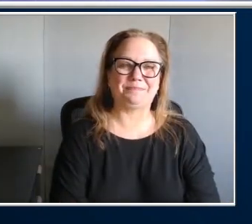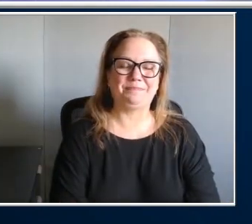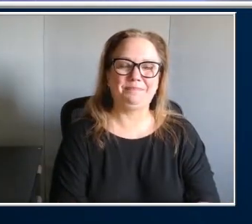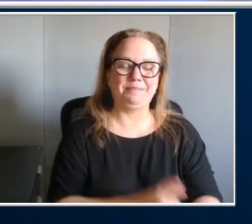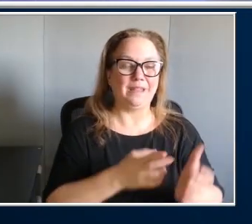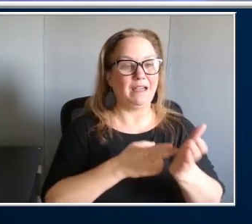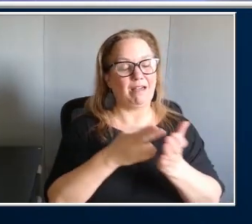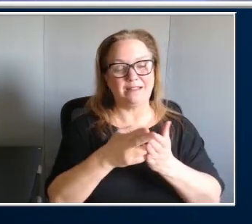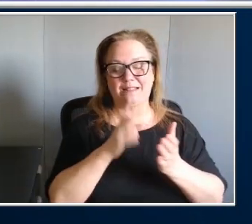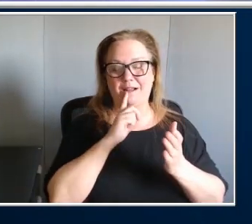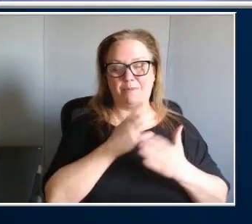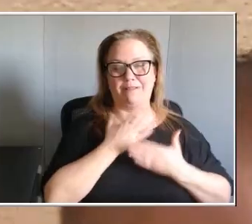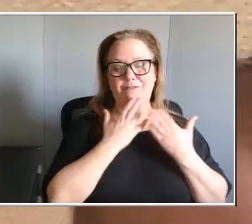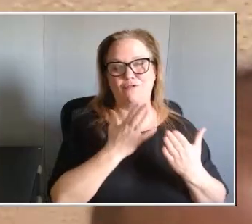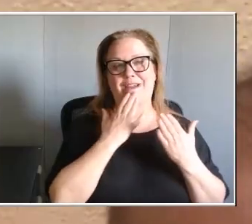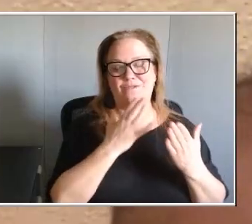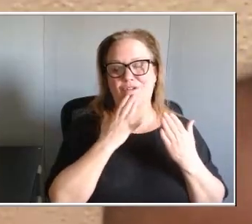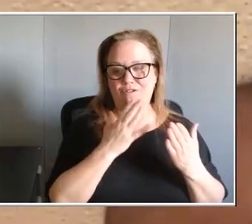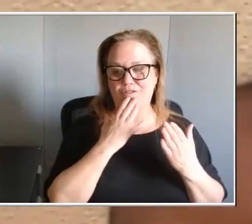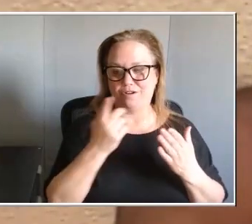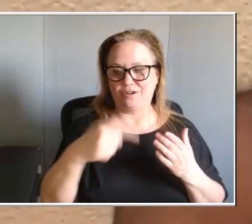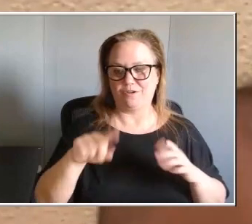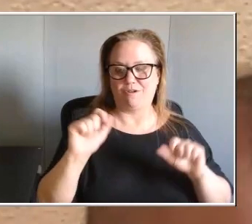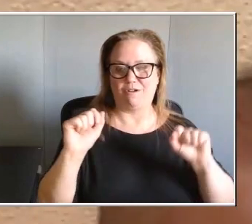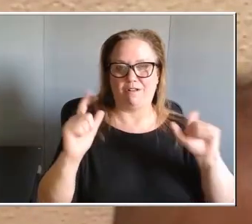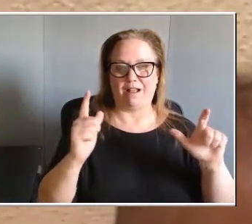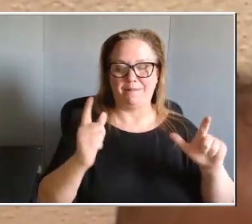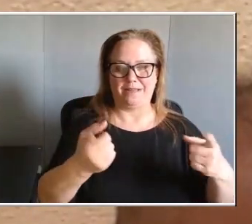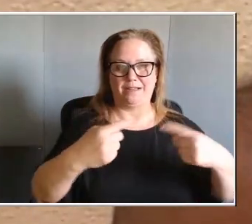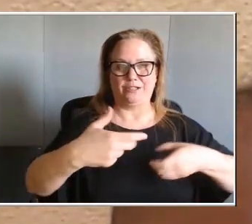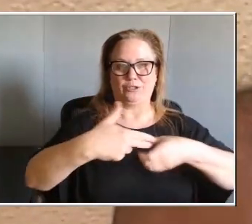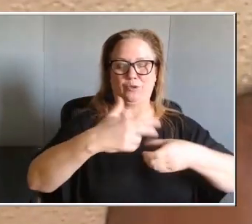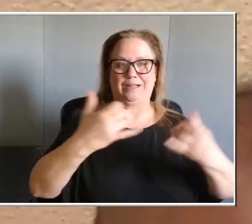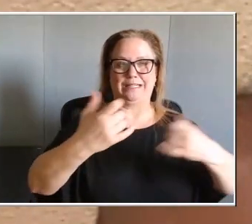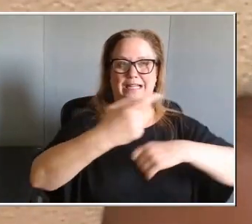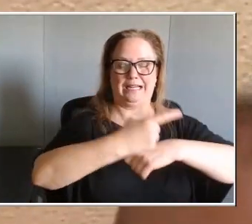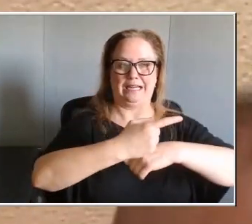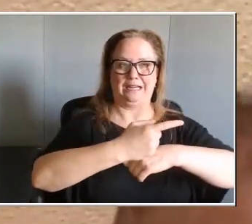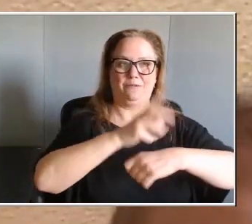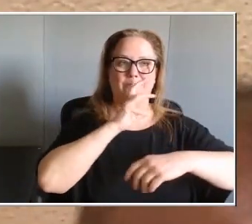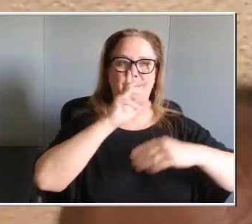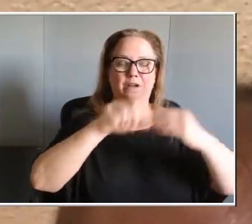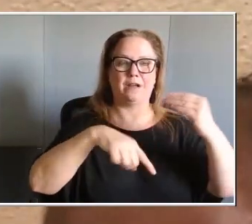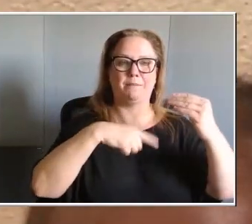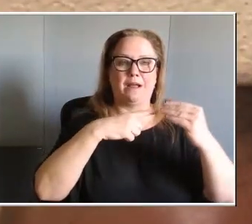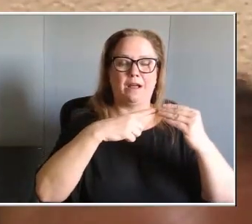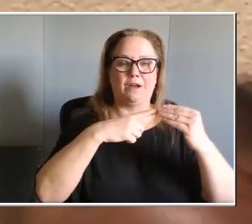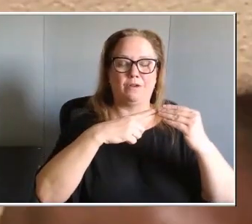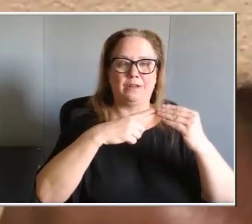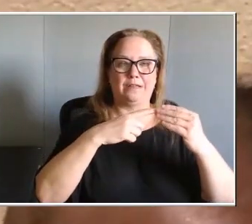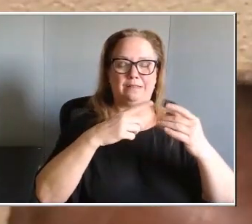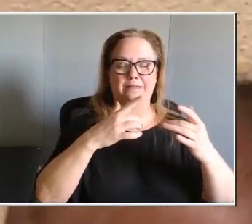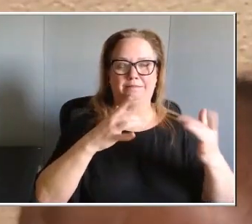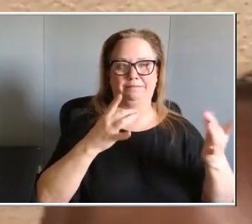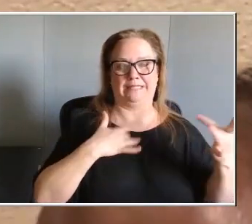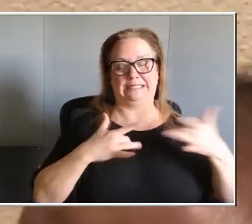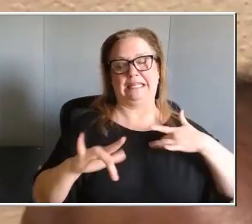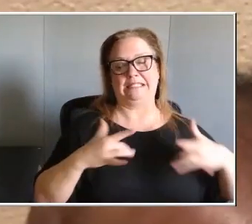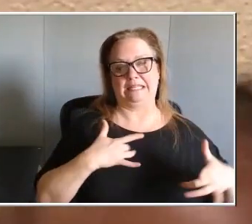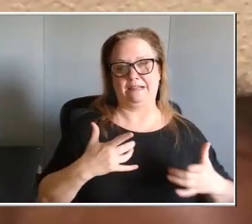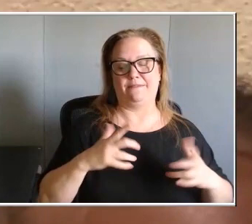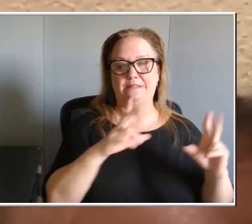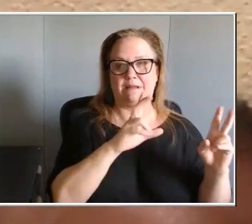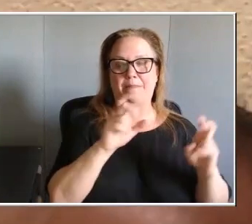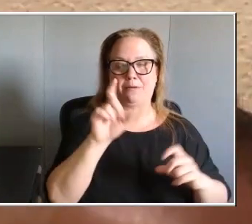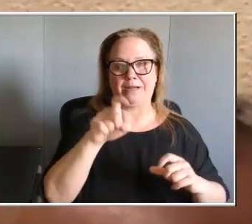Honestly, I'm just really grateful that you all had me today and that we could talk about a touchy topic that needed to